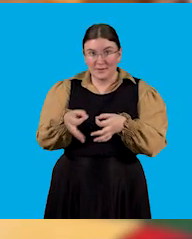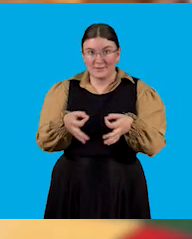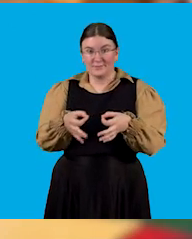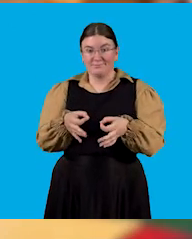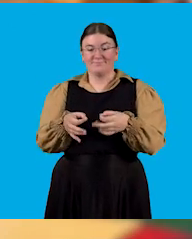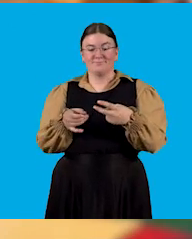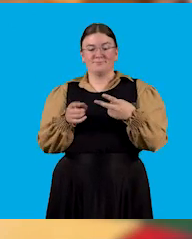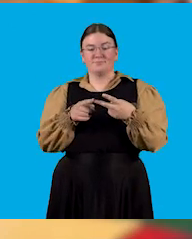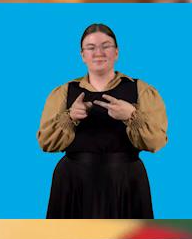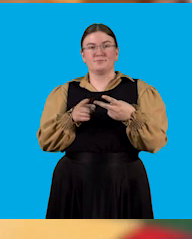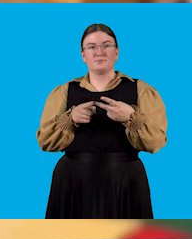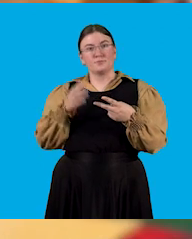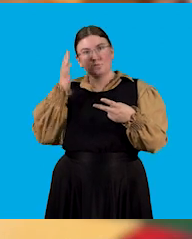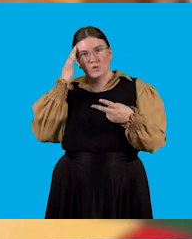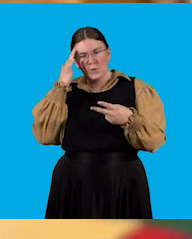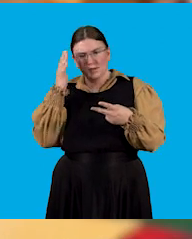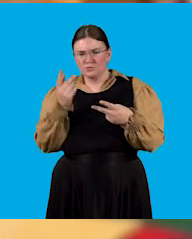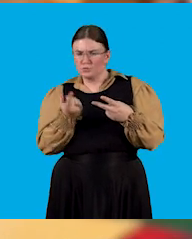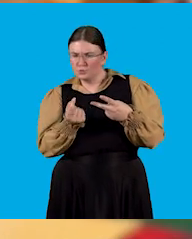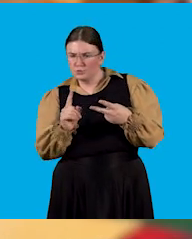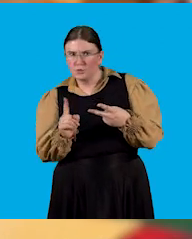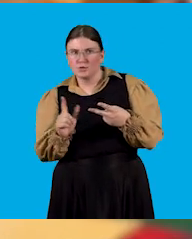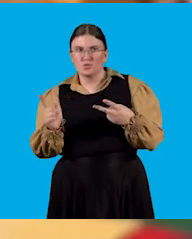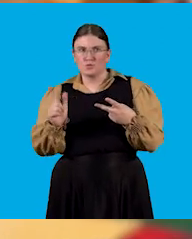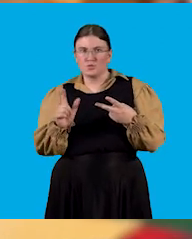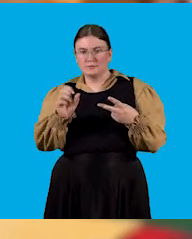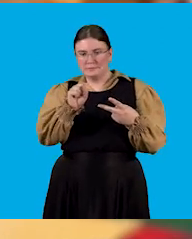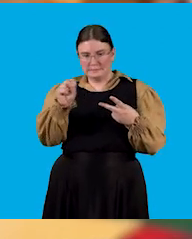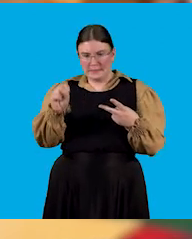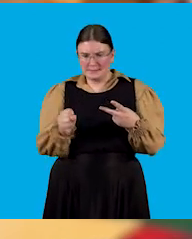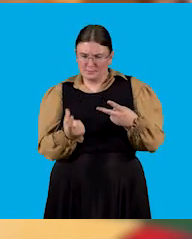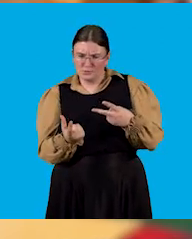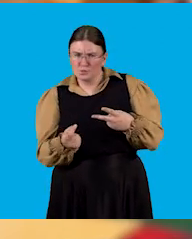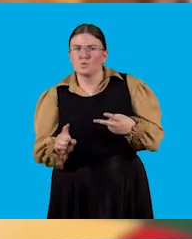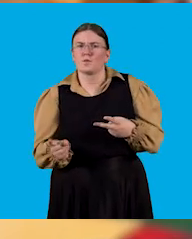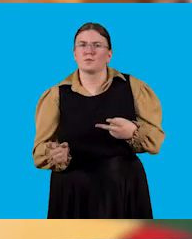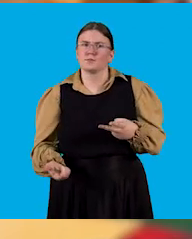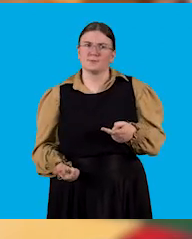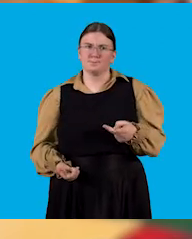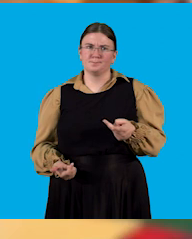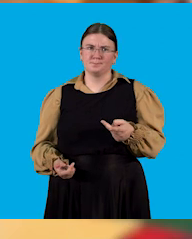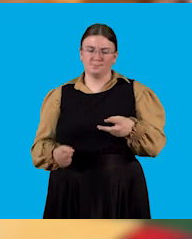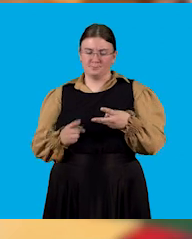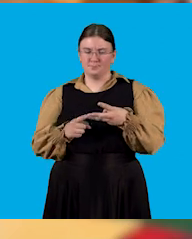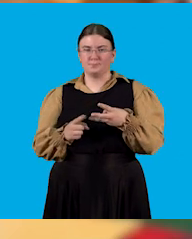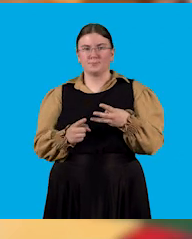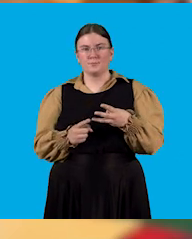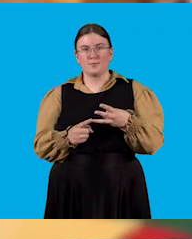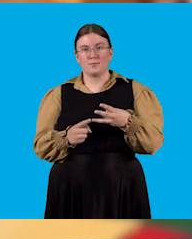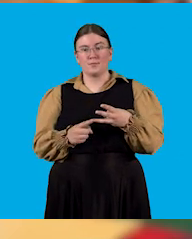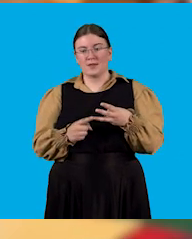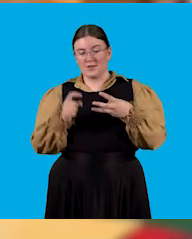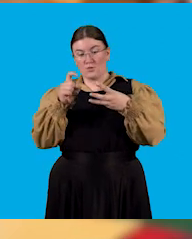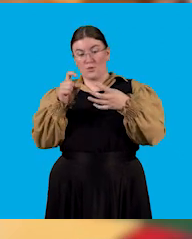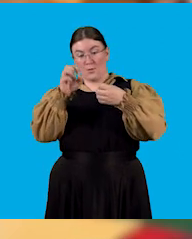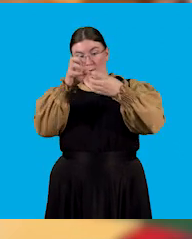description, knowing what the function or the purpose of the excretory system is, the importance of each of